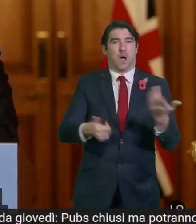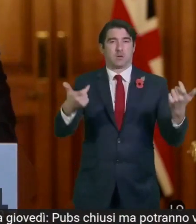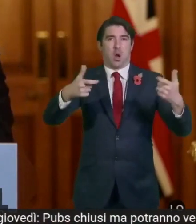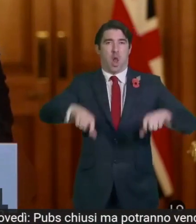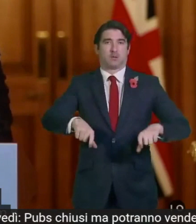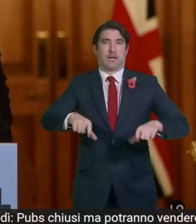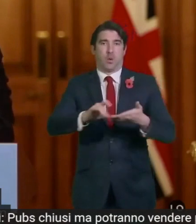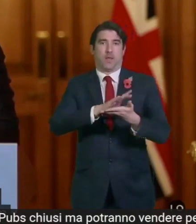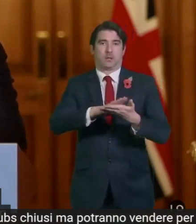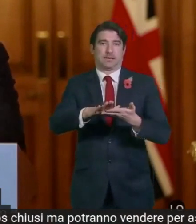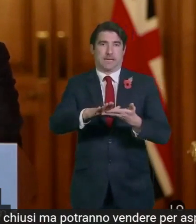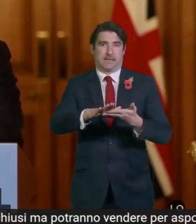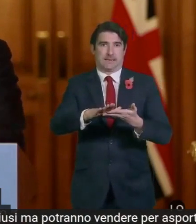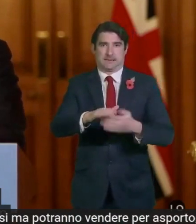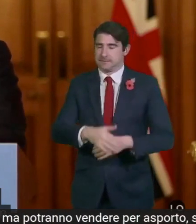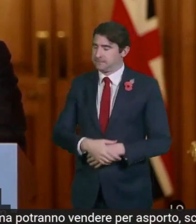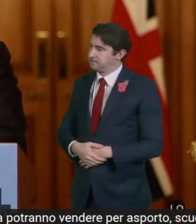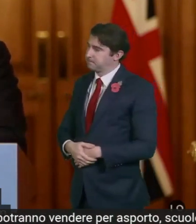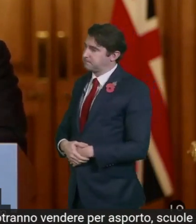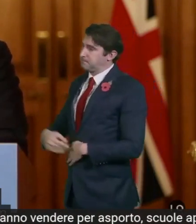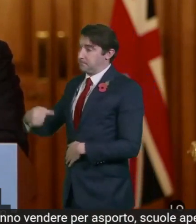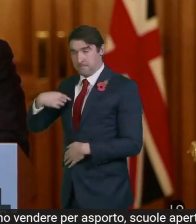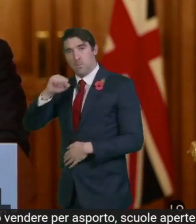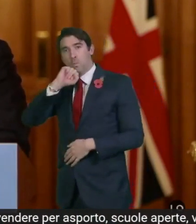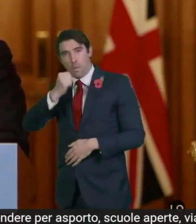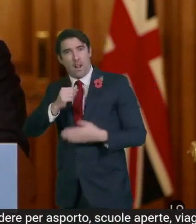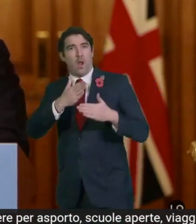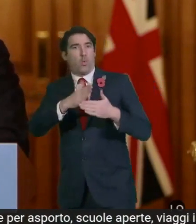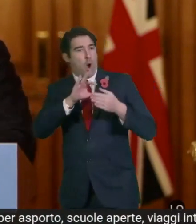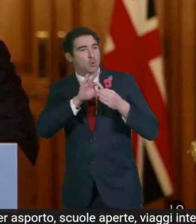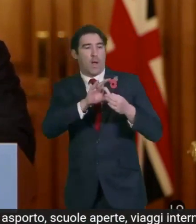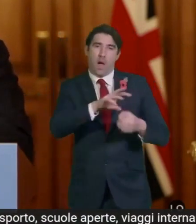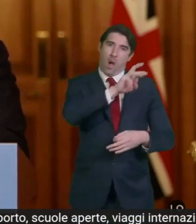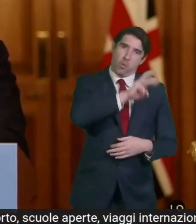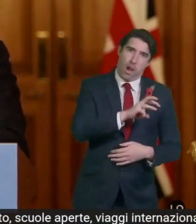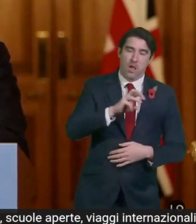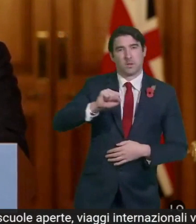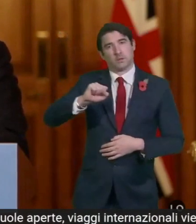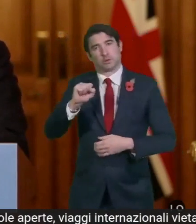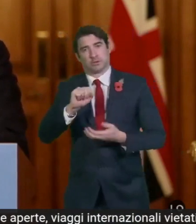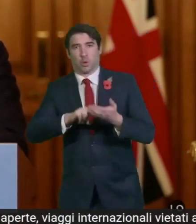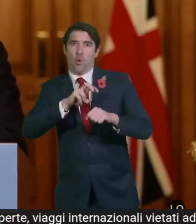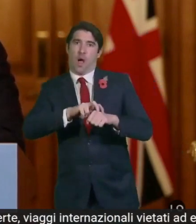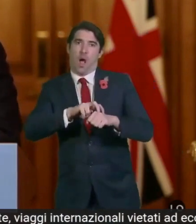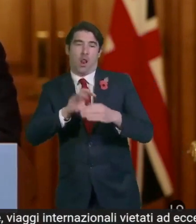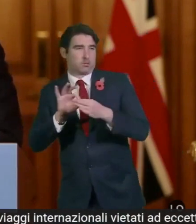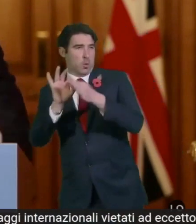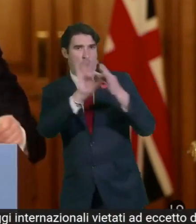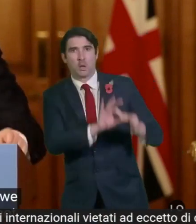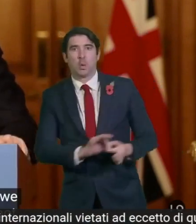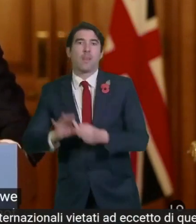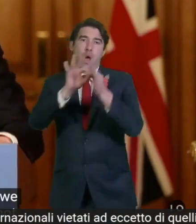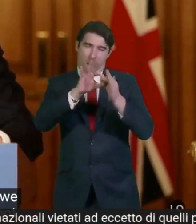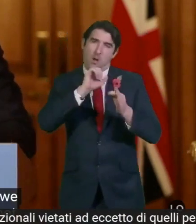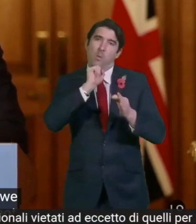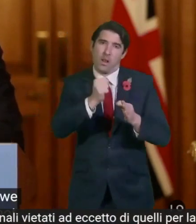Christmas and beyond. We should remember that we're not alone in what we're going through. Our friends in Belgium, France, Germany